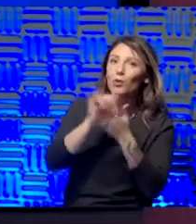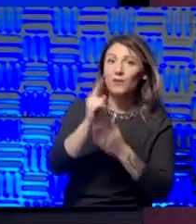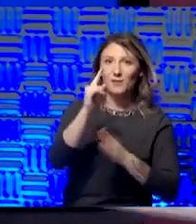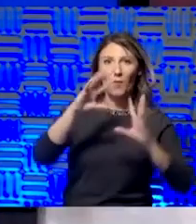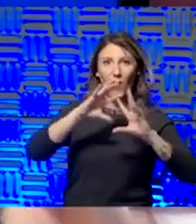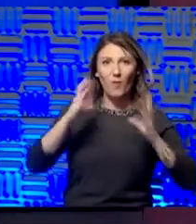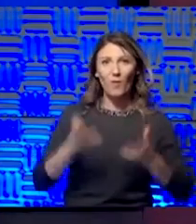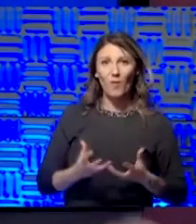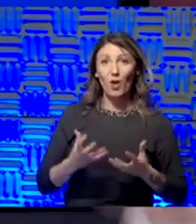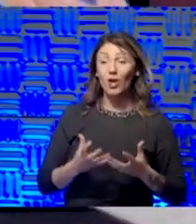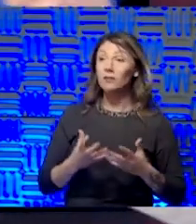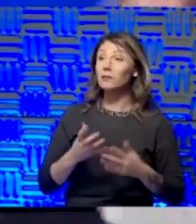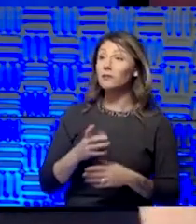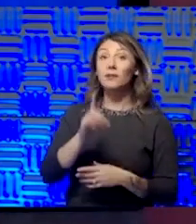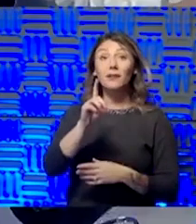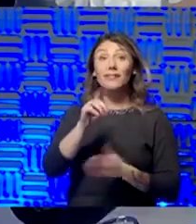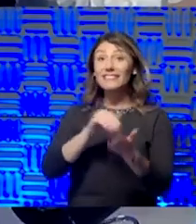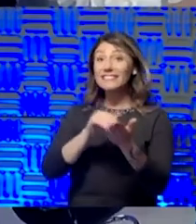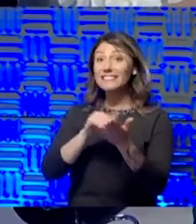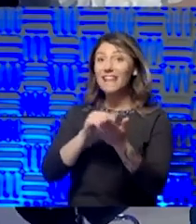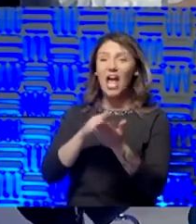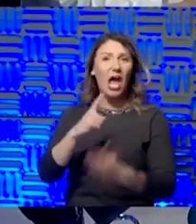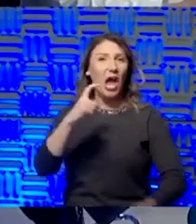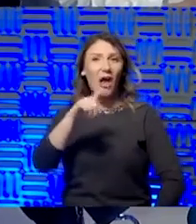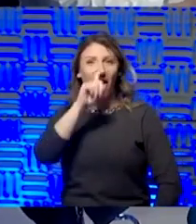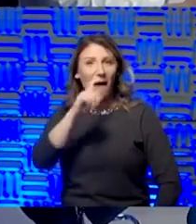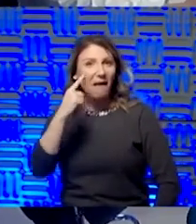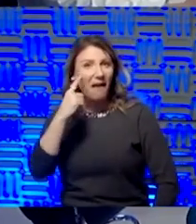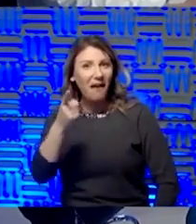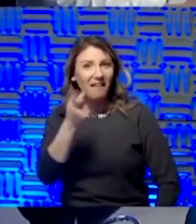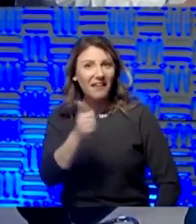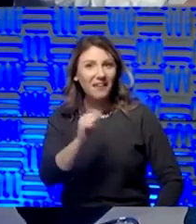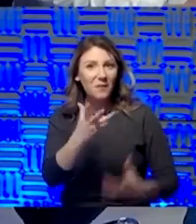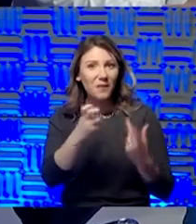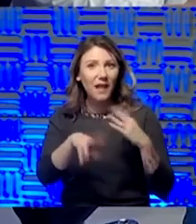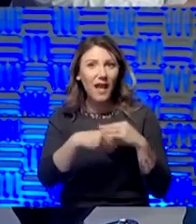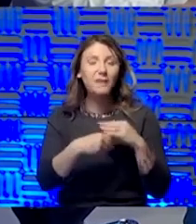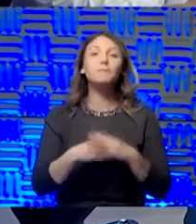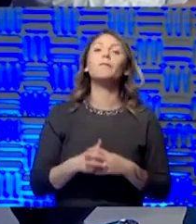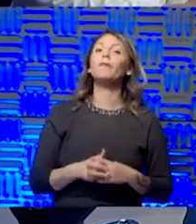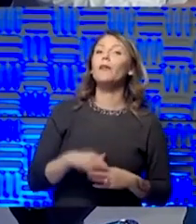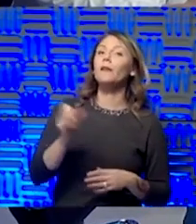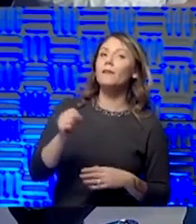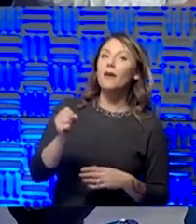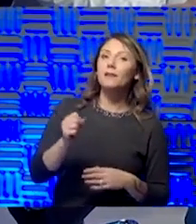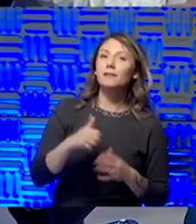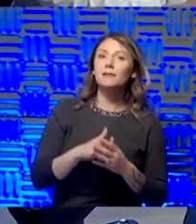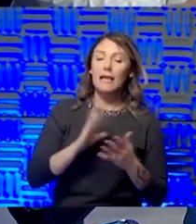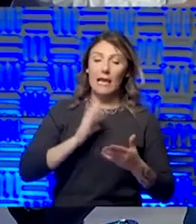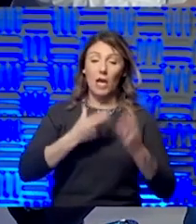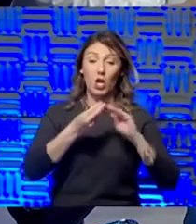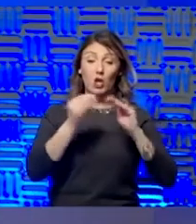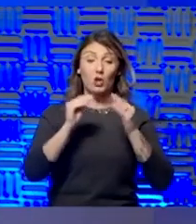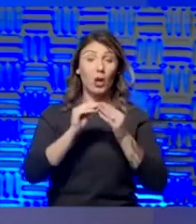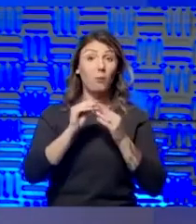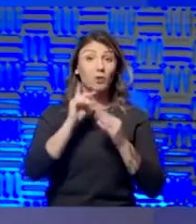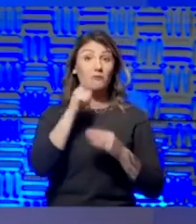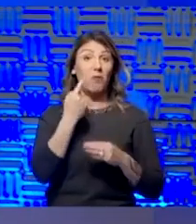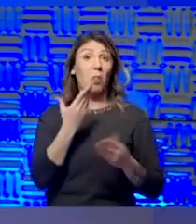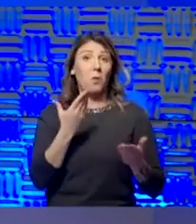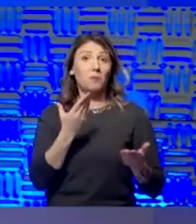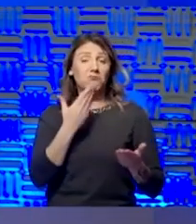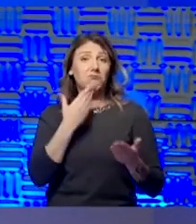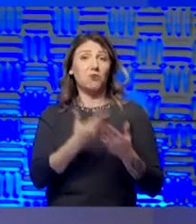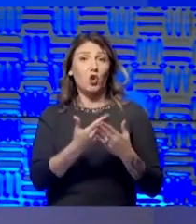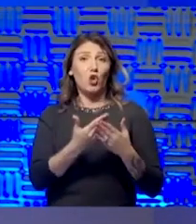So yeah. Dr. Hawkinson, Hawkeye, anything else you want to add? Yeah, I would like to say that our numbers look good right now. We don't